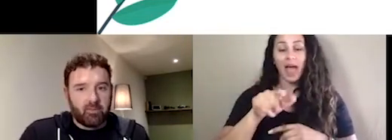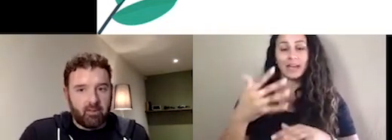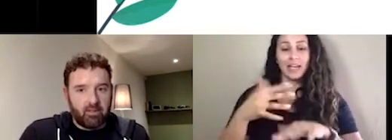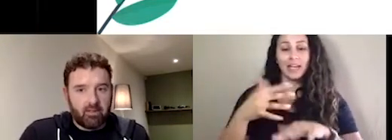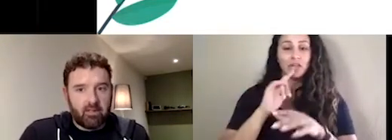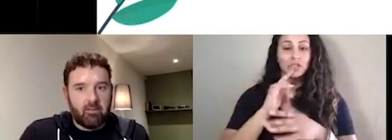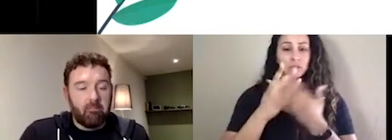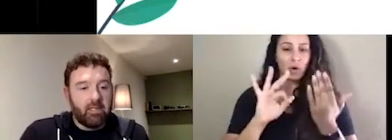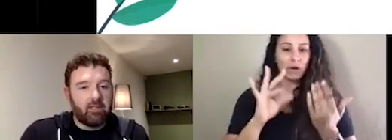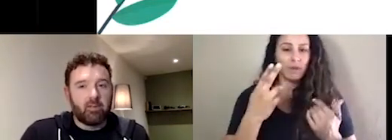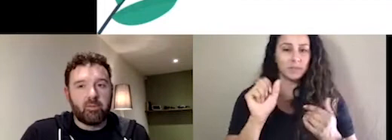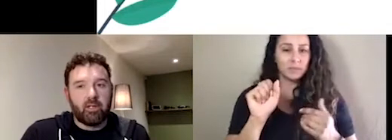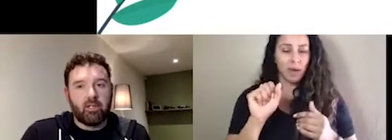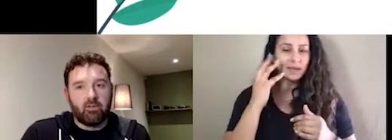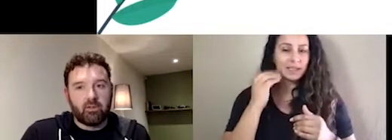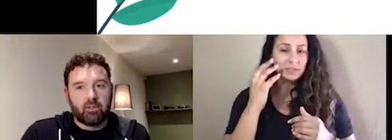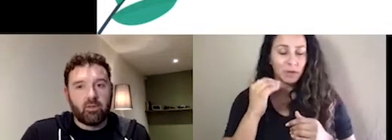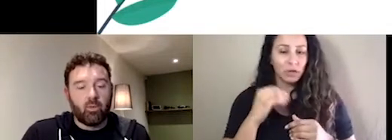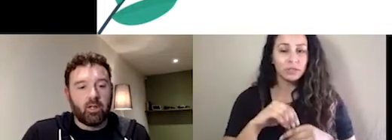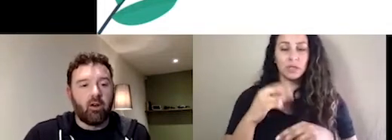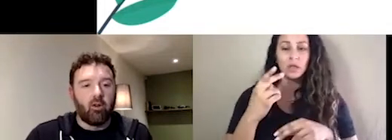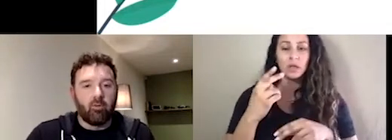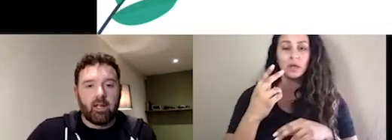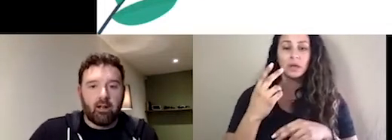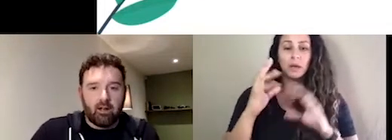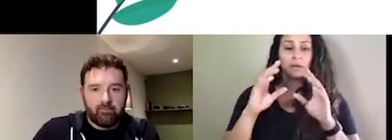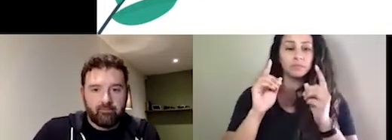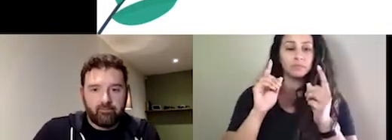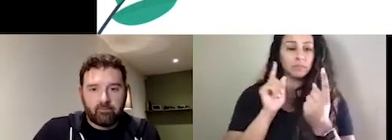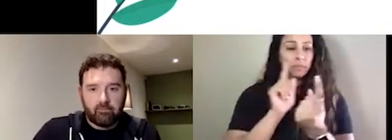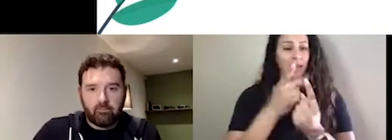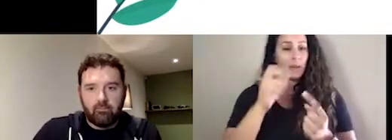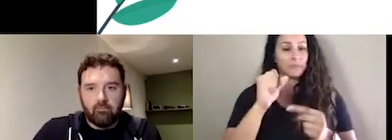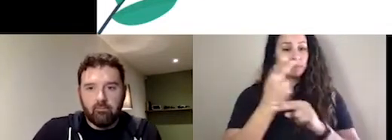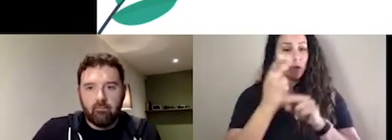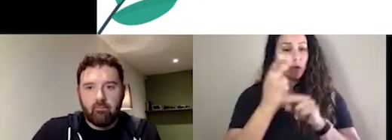HubSpot experience, meeting HubSpot users where they already are.